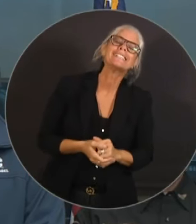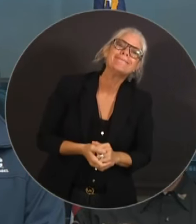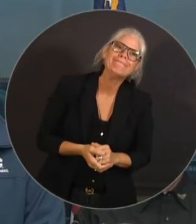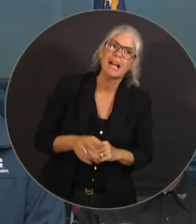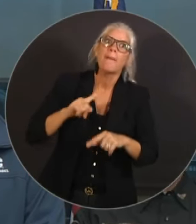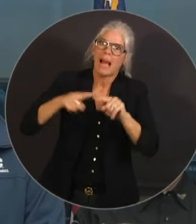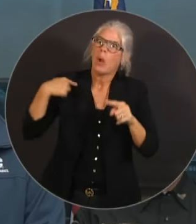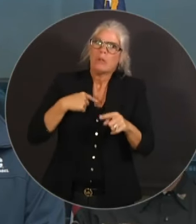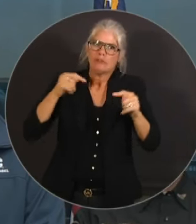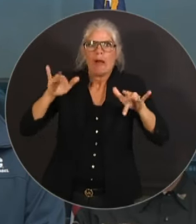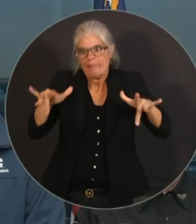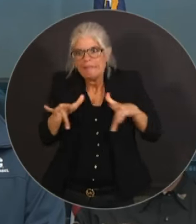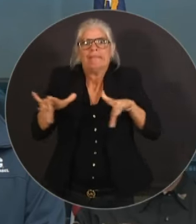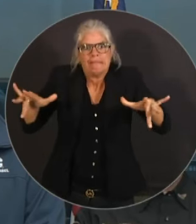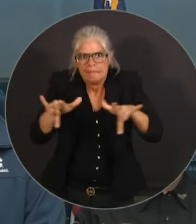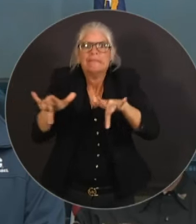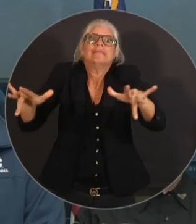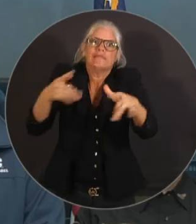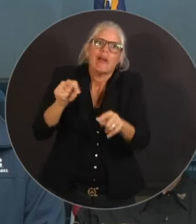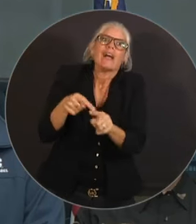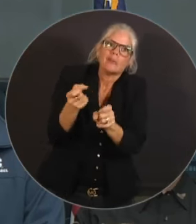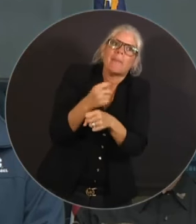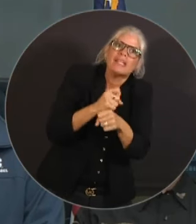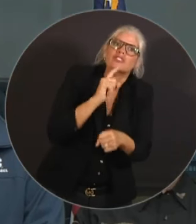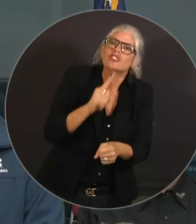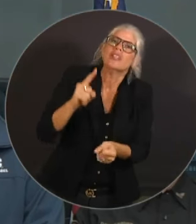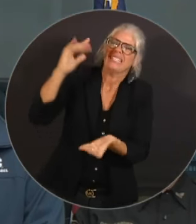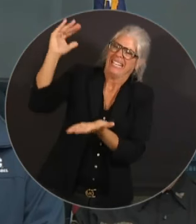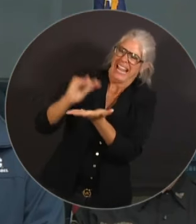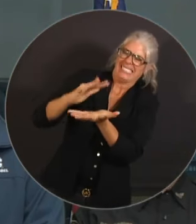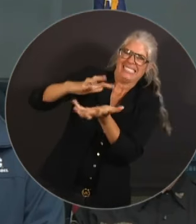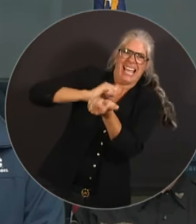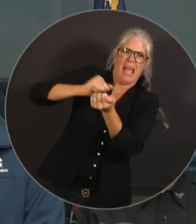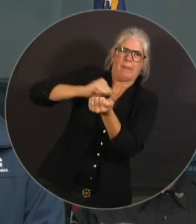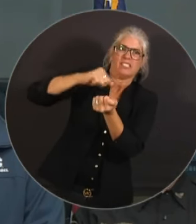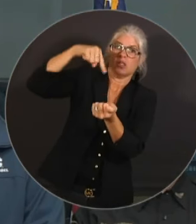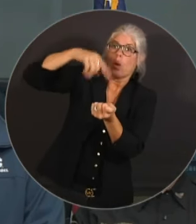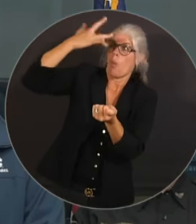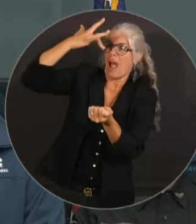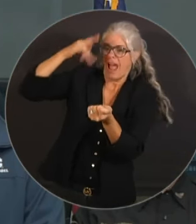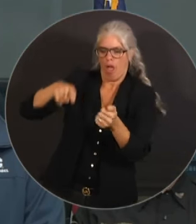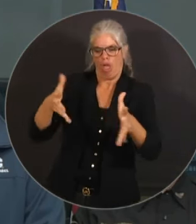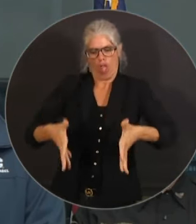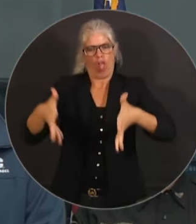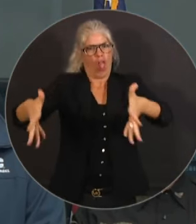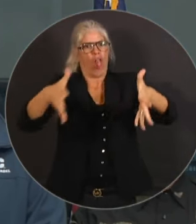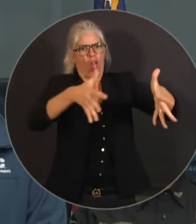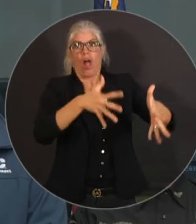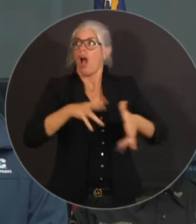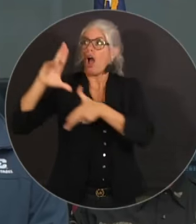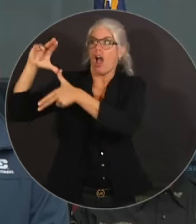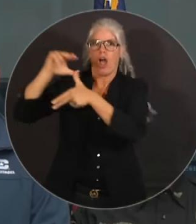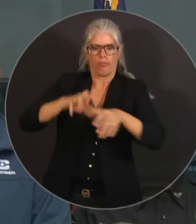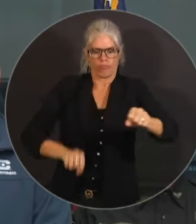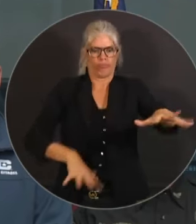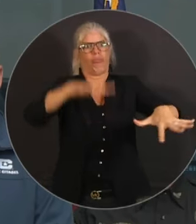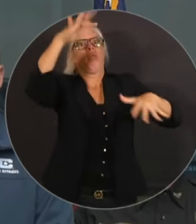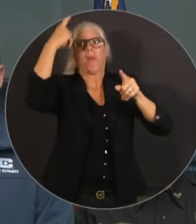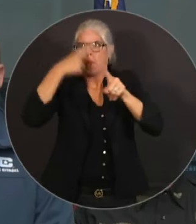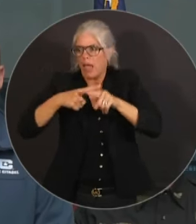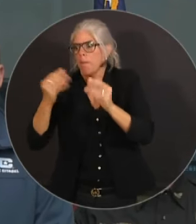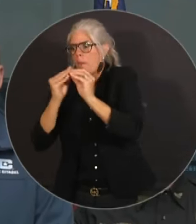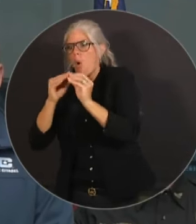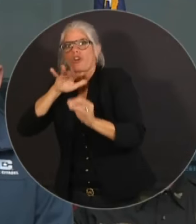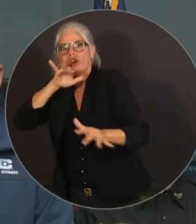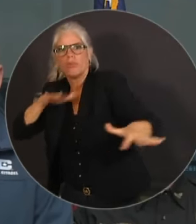do think it's made a difference. We'll have less damage from the storm as a result of what the state has done to supplement than if we had just done.